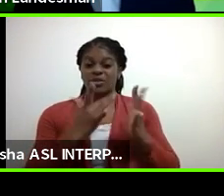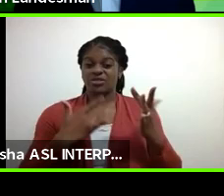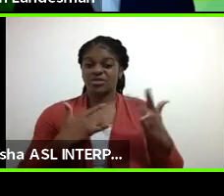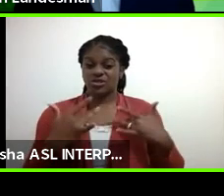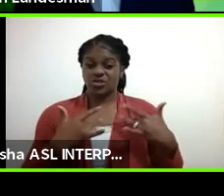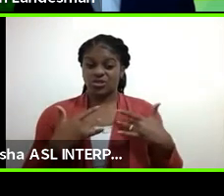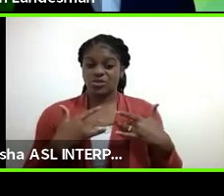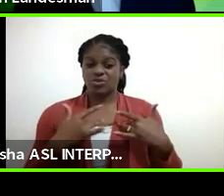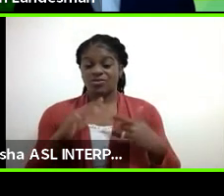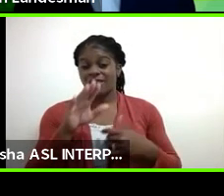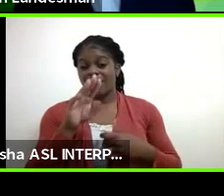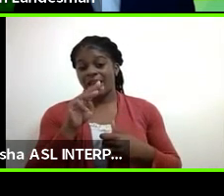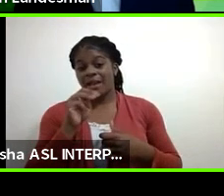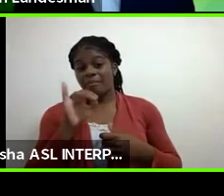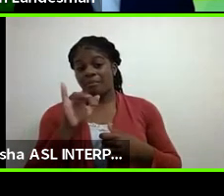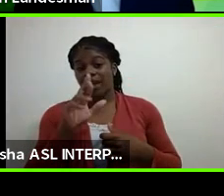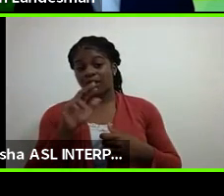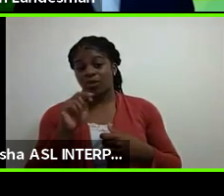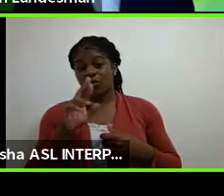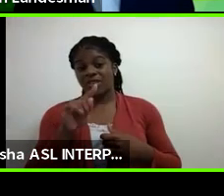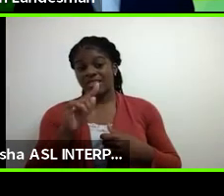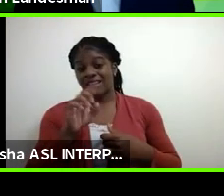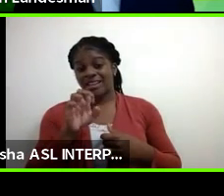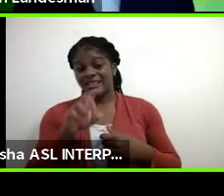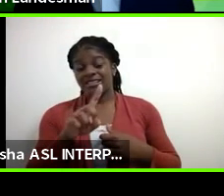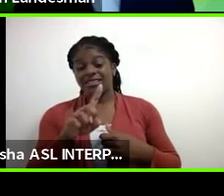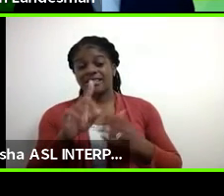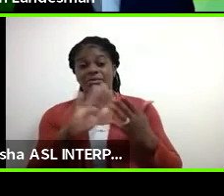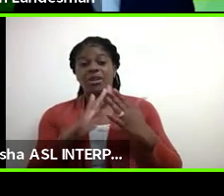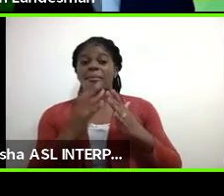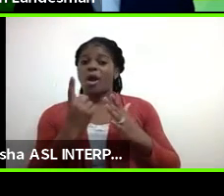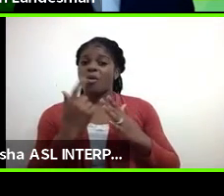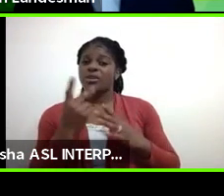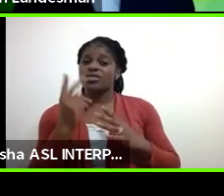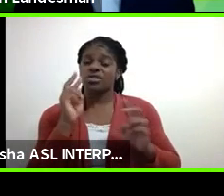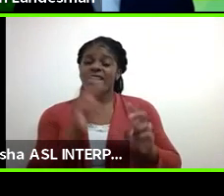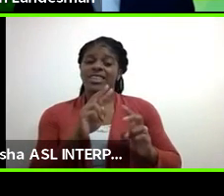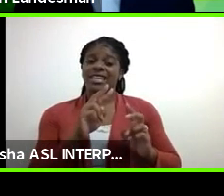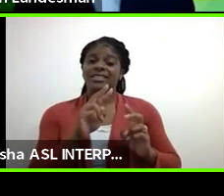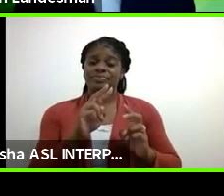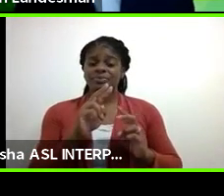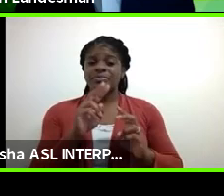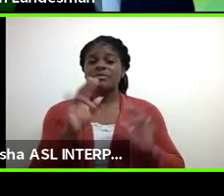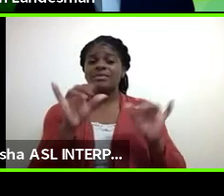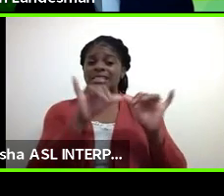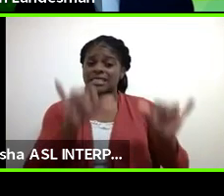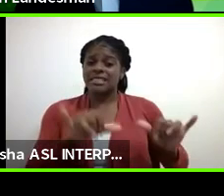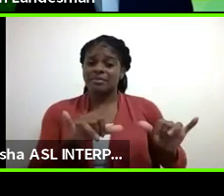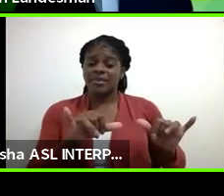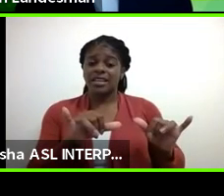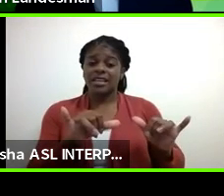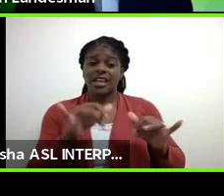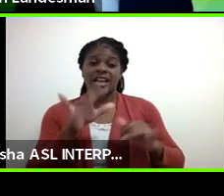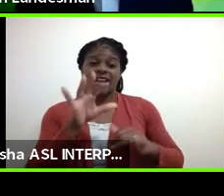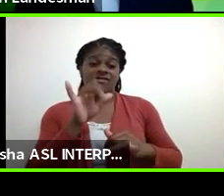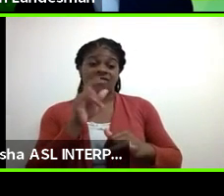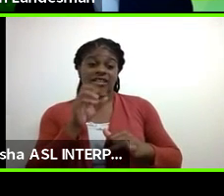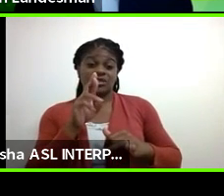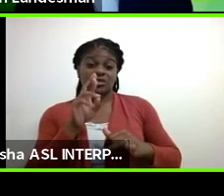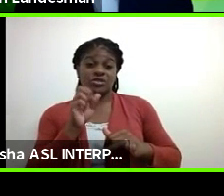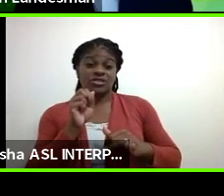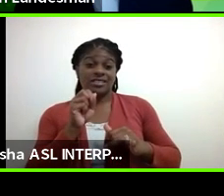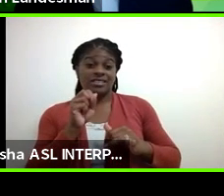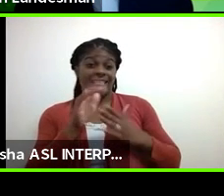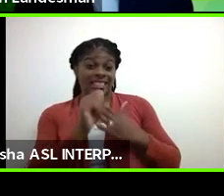communities. But I always try to get back to the systemic factors that lead to difficulty in the first place, and